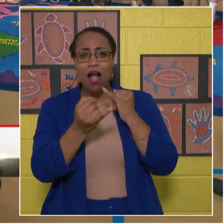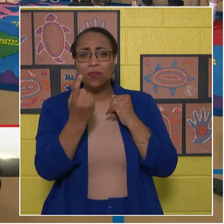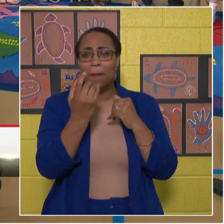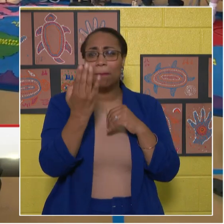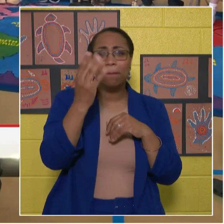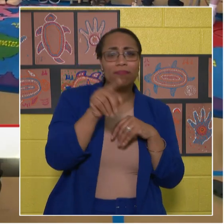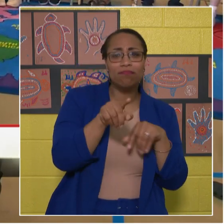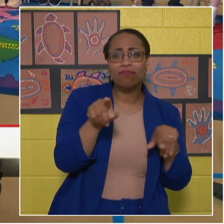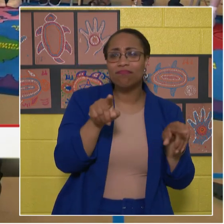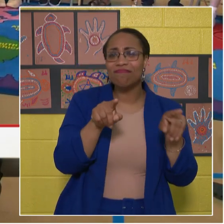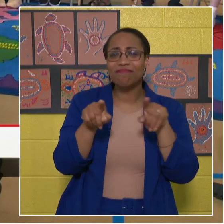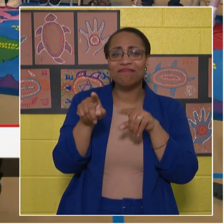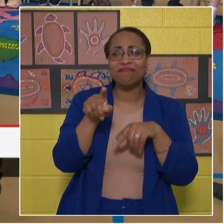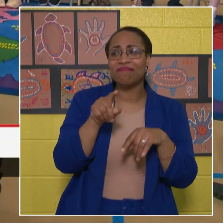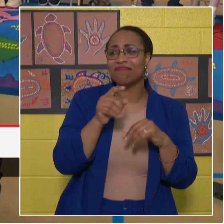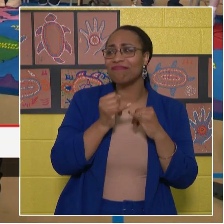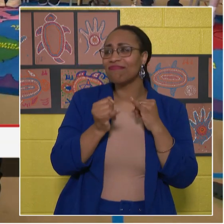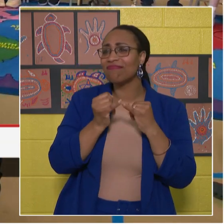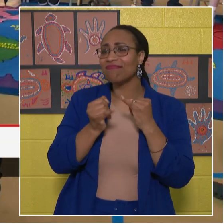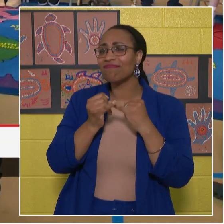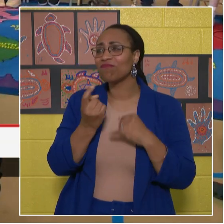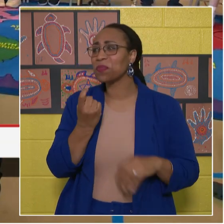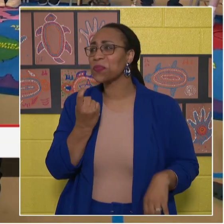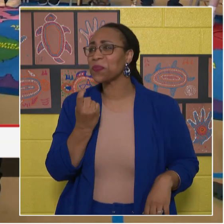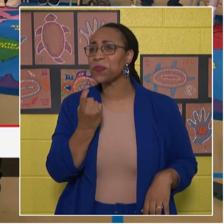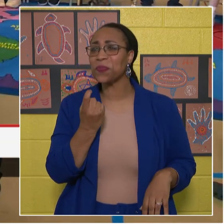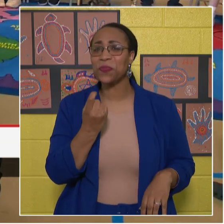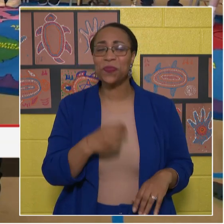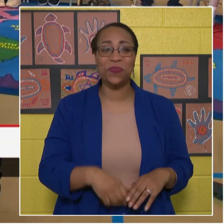mayor. Shout it out. I'll repeat it, honey.